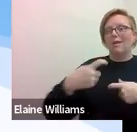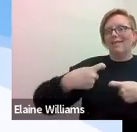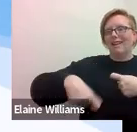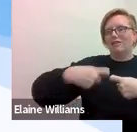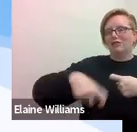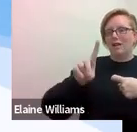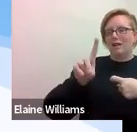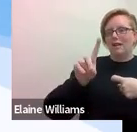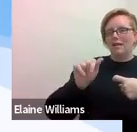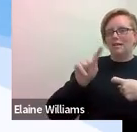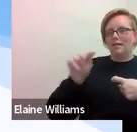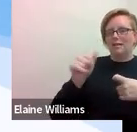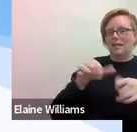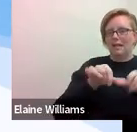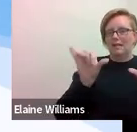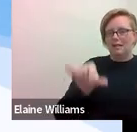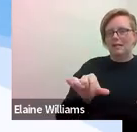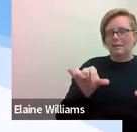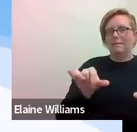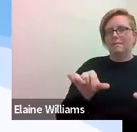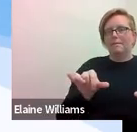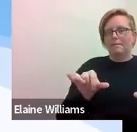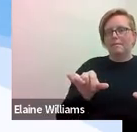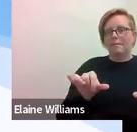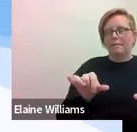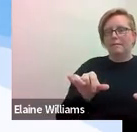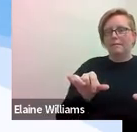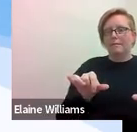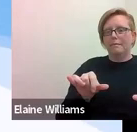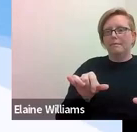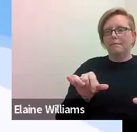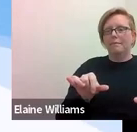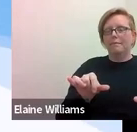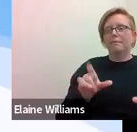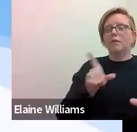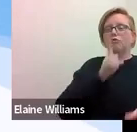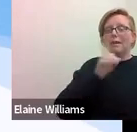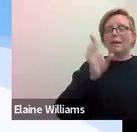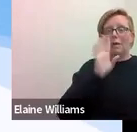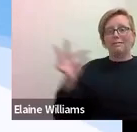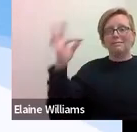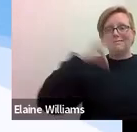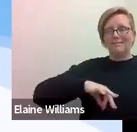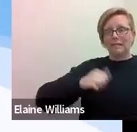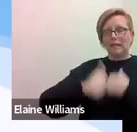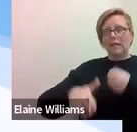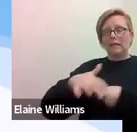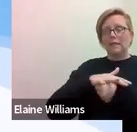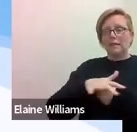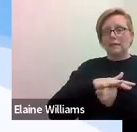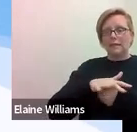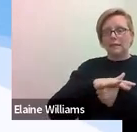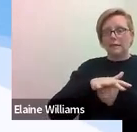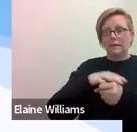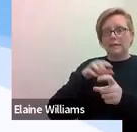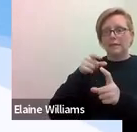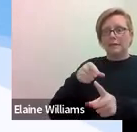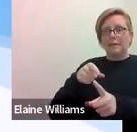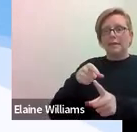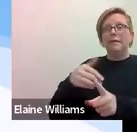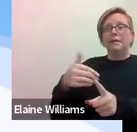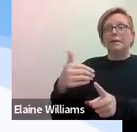system called SYNC. So that's going to really be very advantageous to districts to be able to be assigned all of their